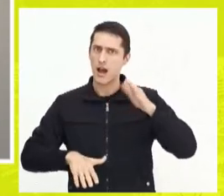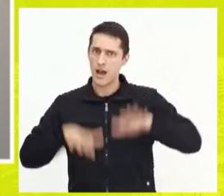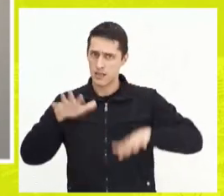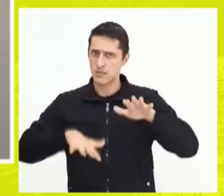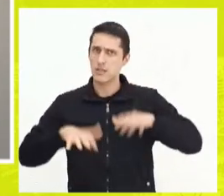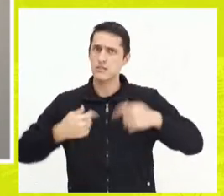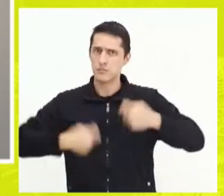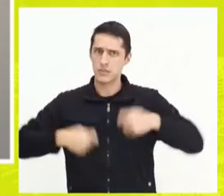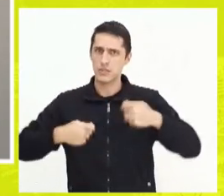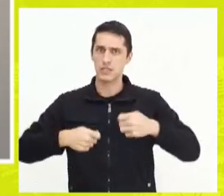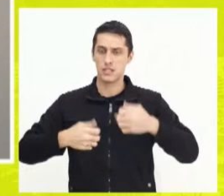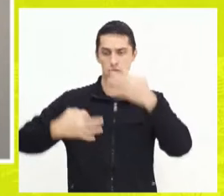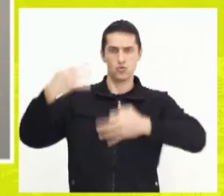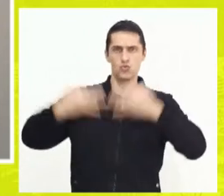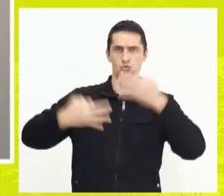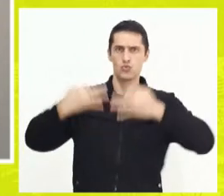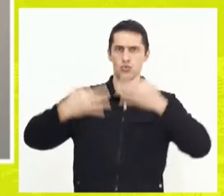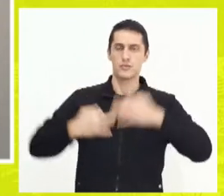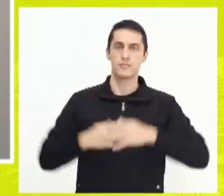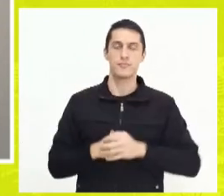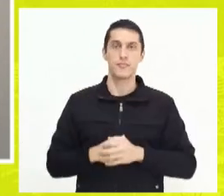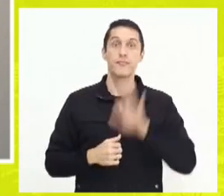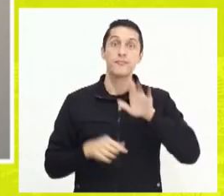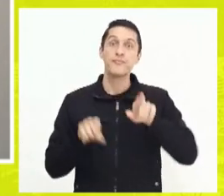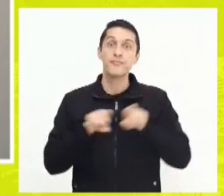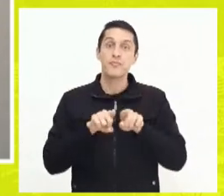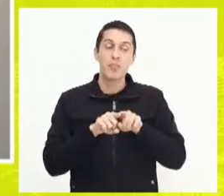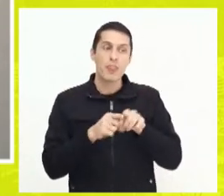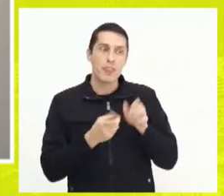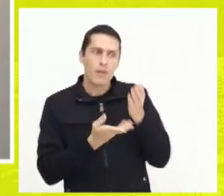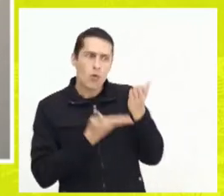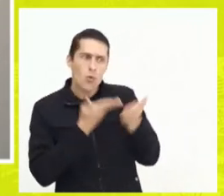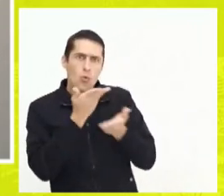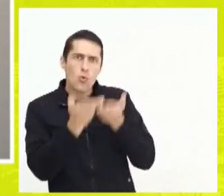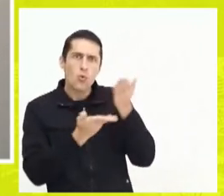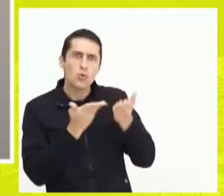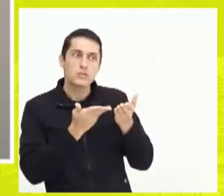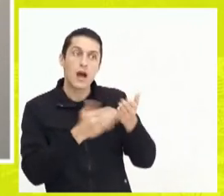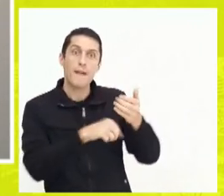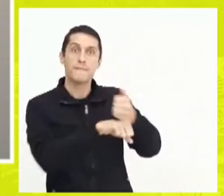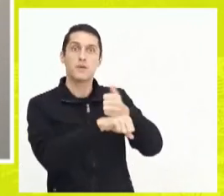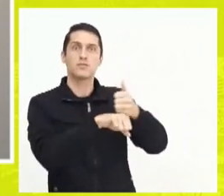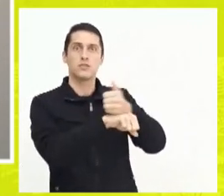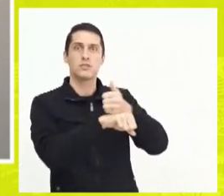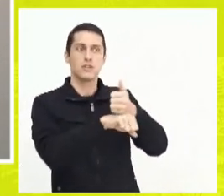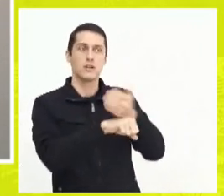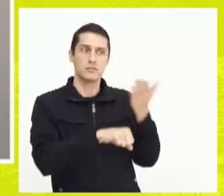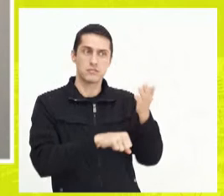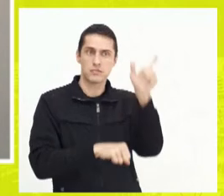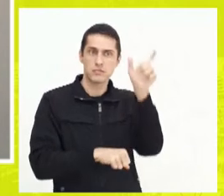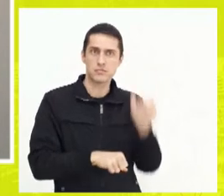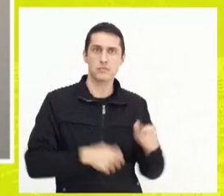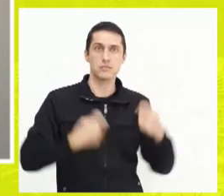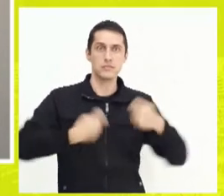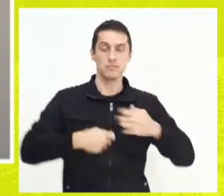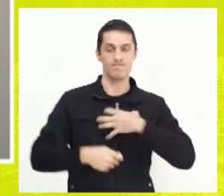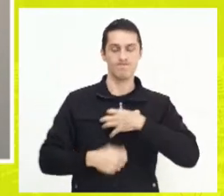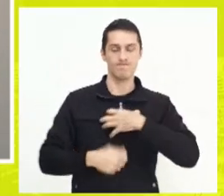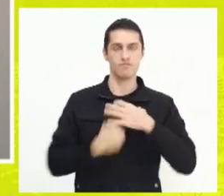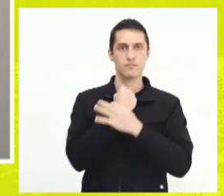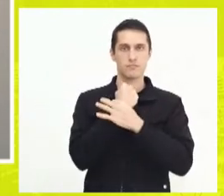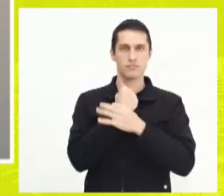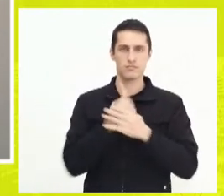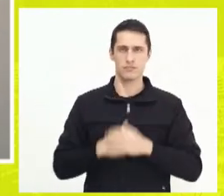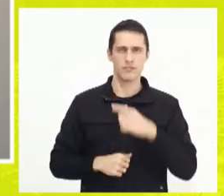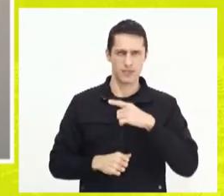court and how to validate as professionally speaking that the reporter must feel safe we're going to talk you talked about